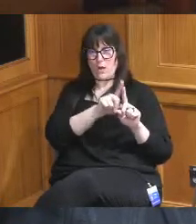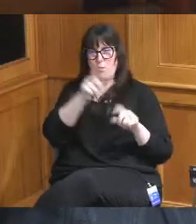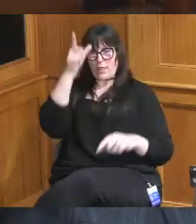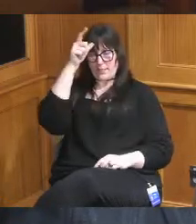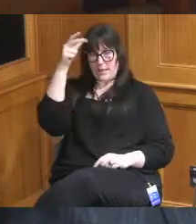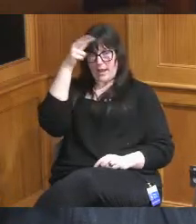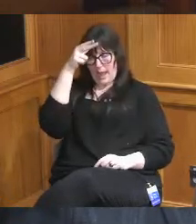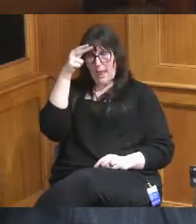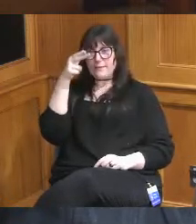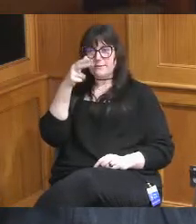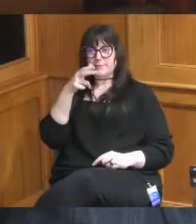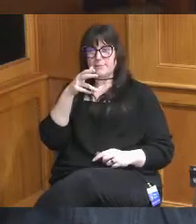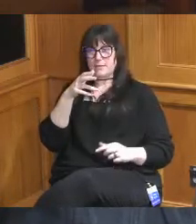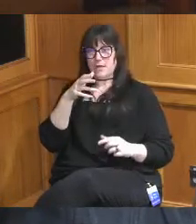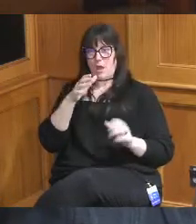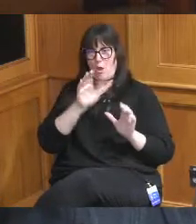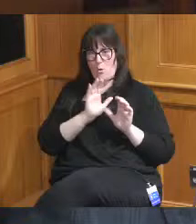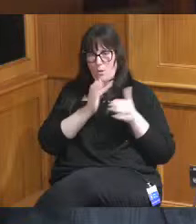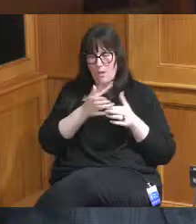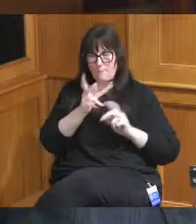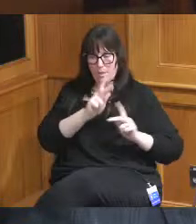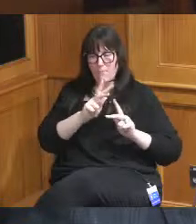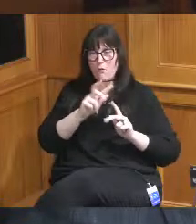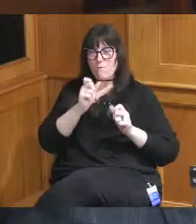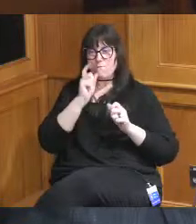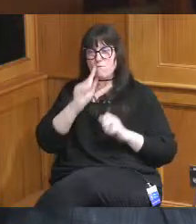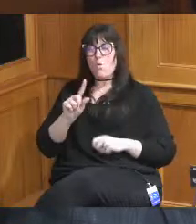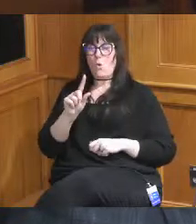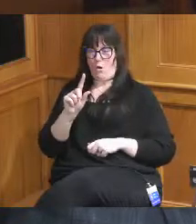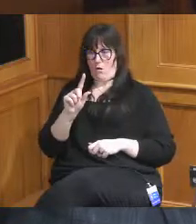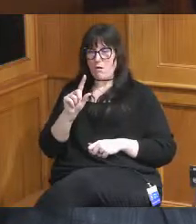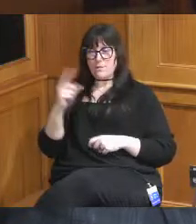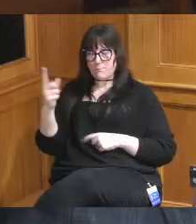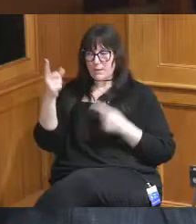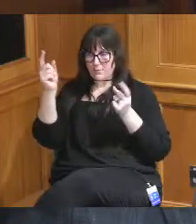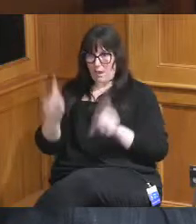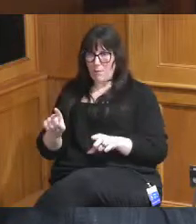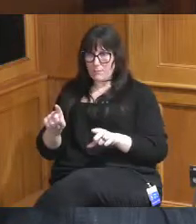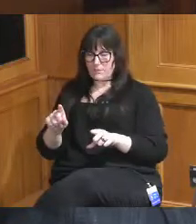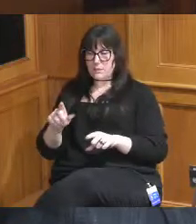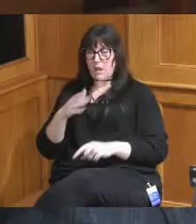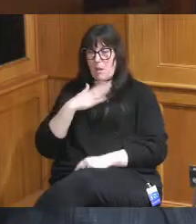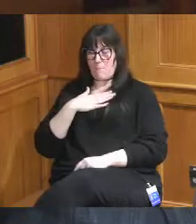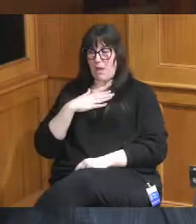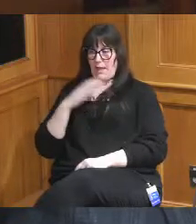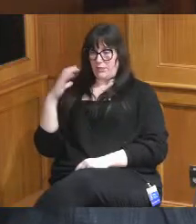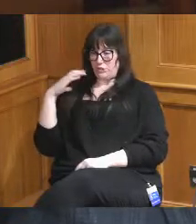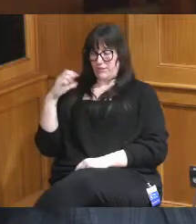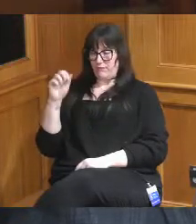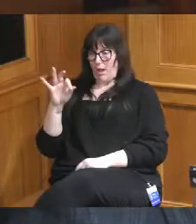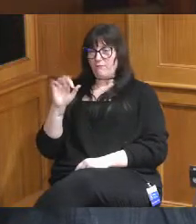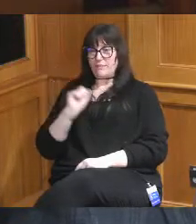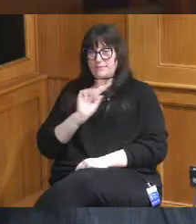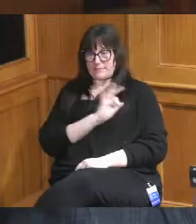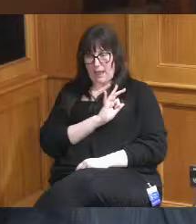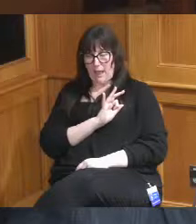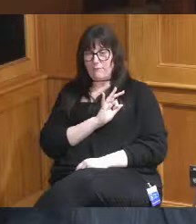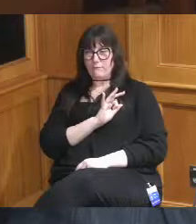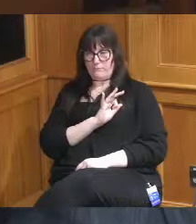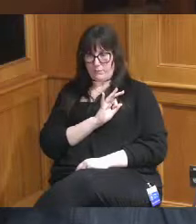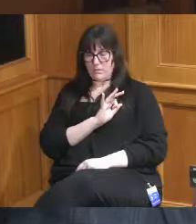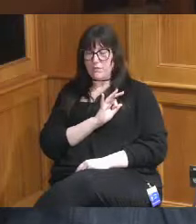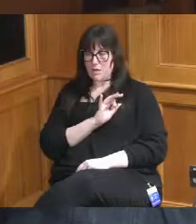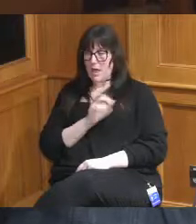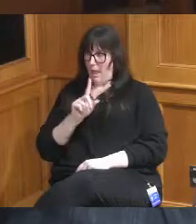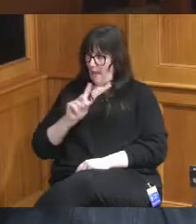and calling for a swift investigation. I've asked my chief of staff, Veda Stevens, to share many of the questions